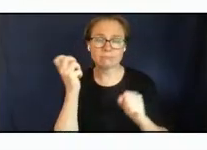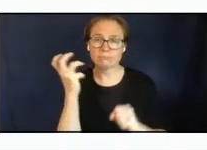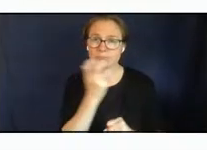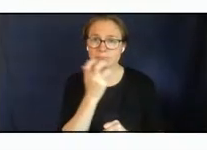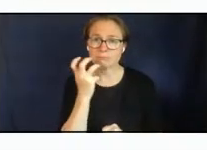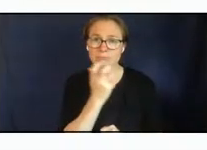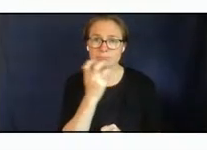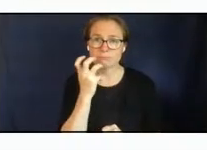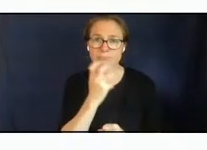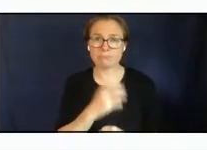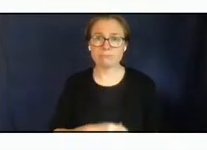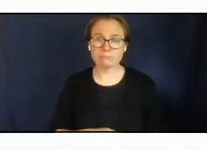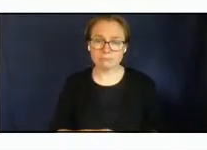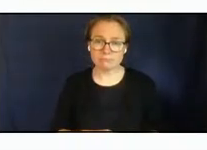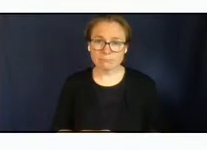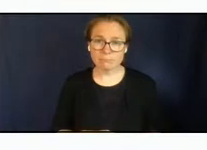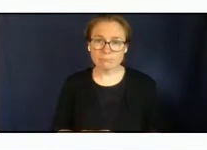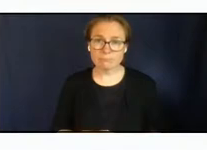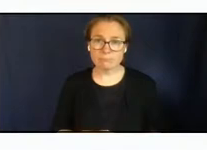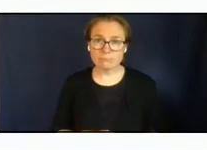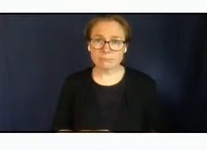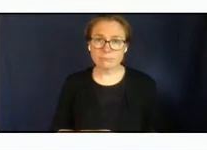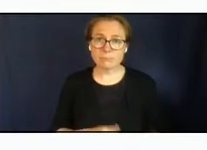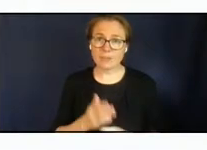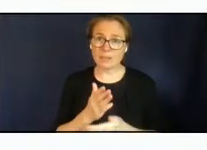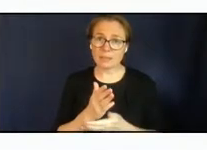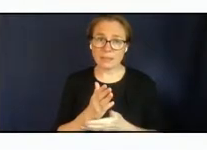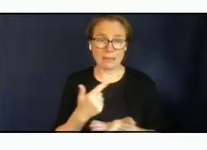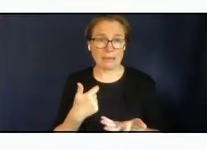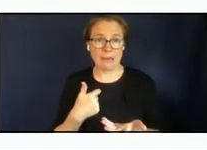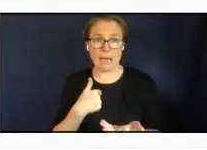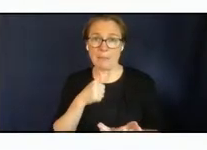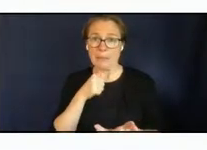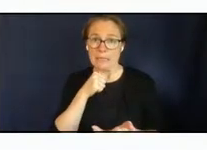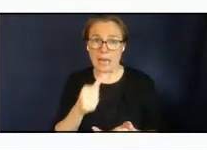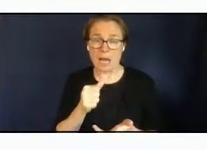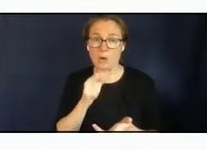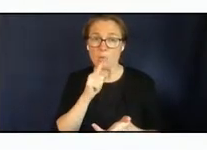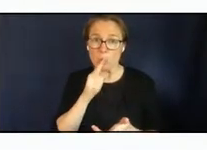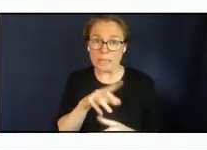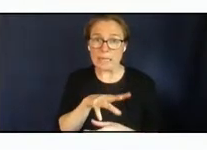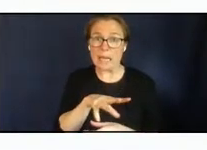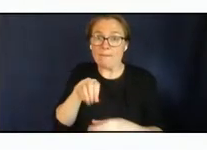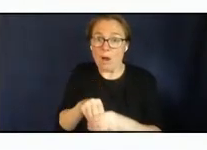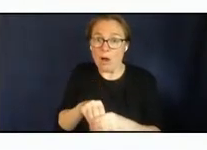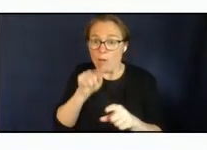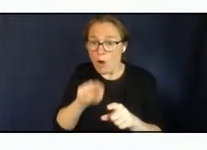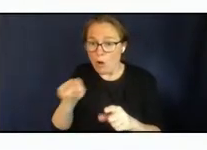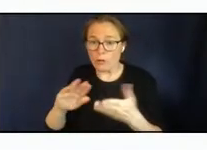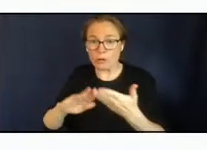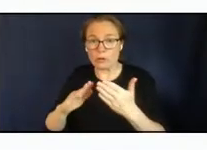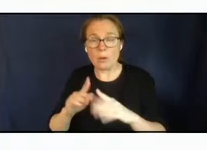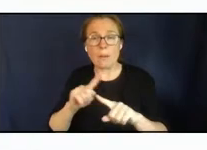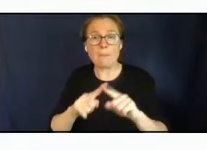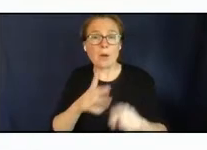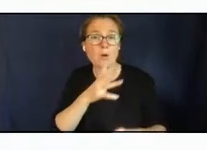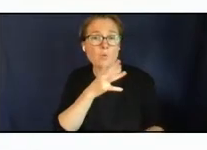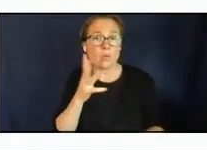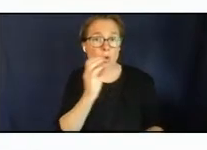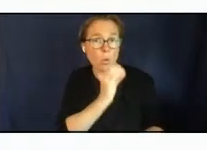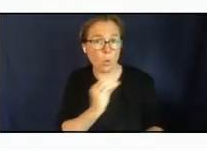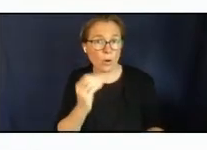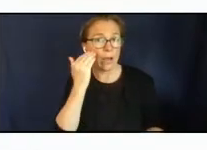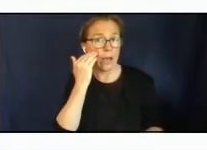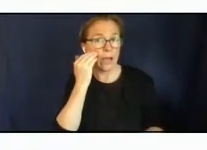I'm not heavily involved in some of the communities that you are, but I'm heavily involved in rural Oregon and going into some of these spaces. People just,